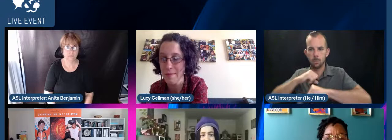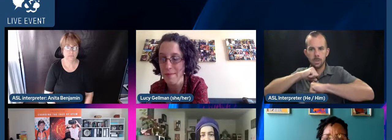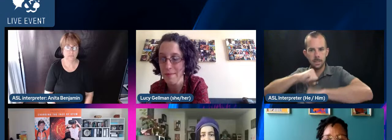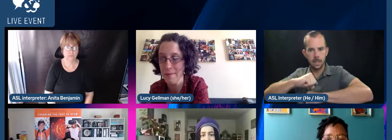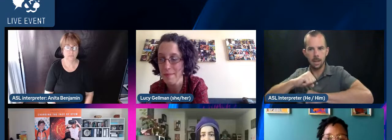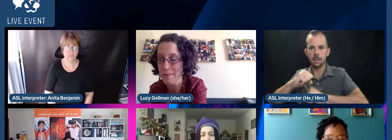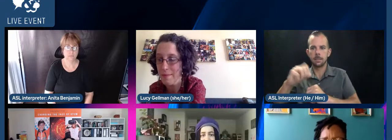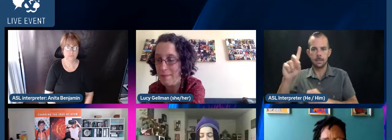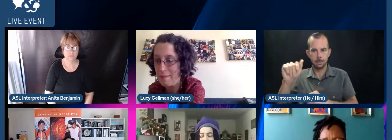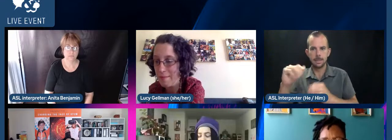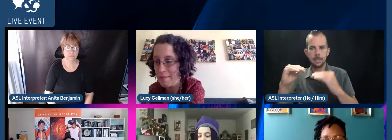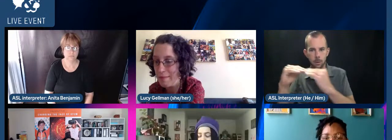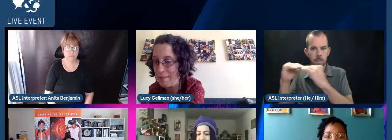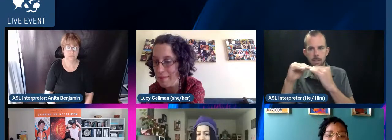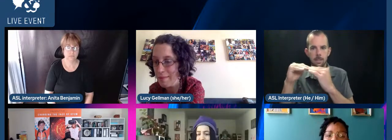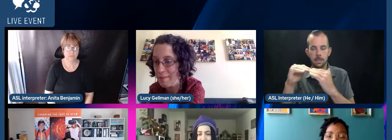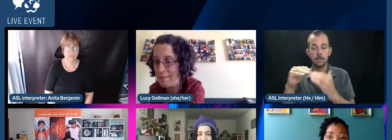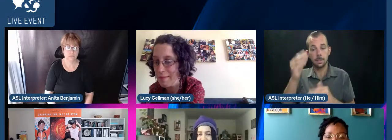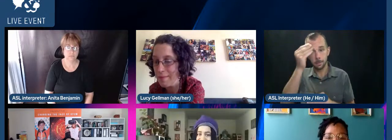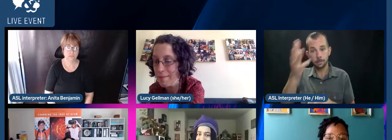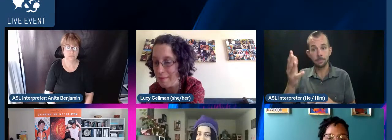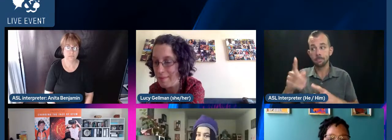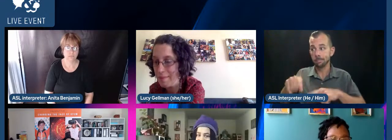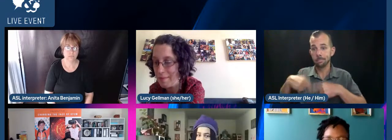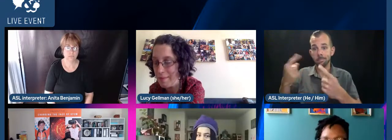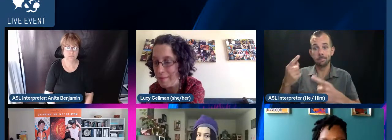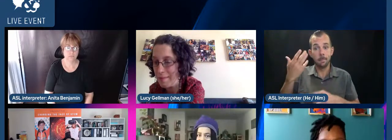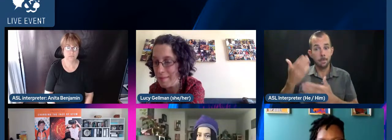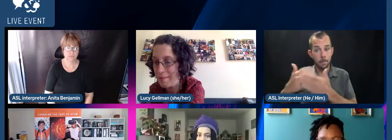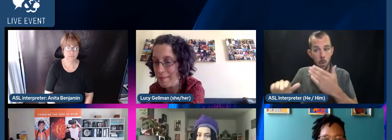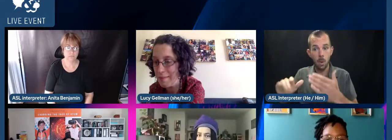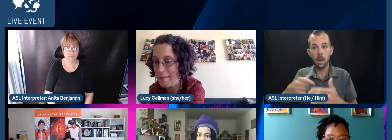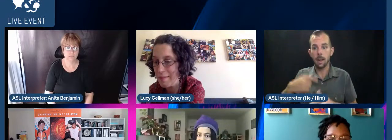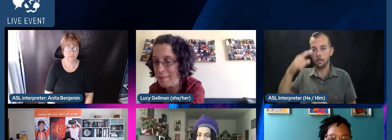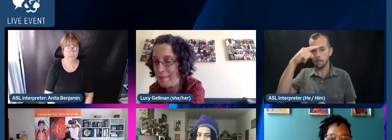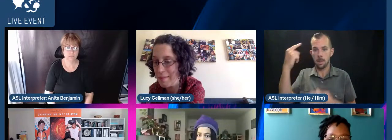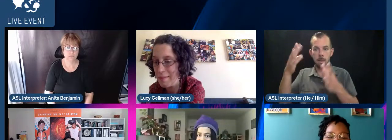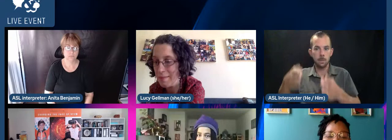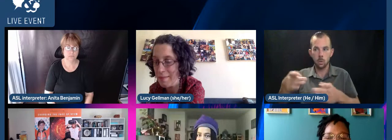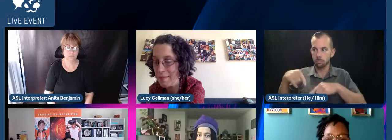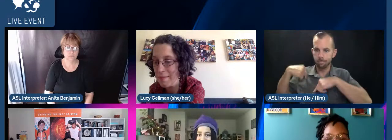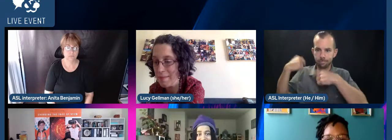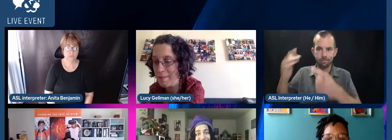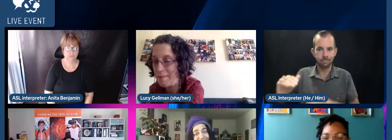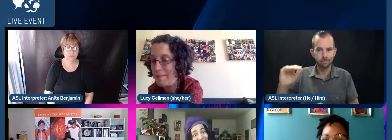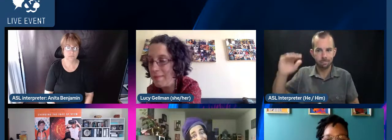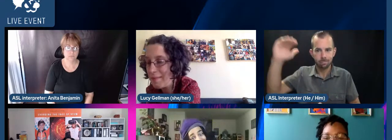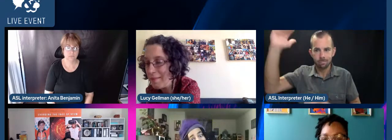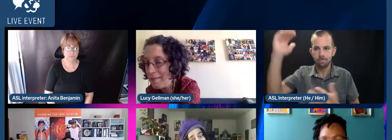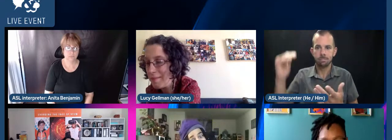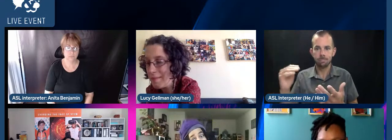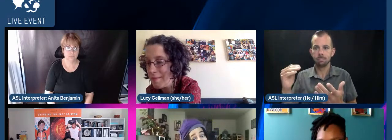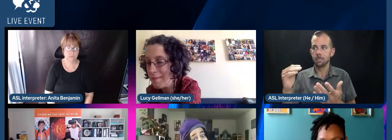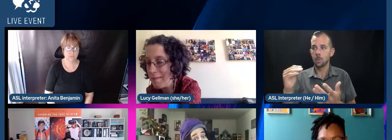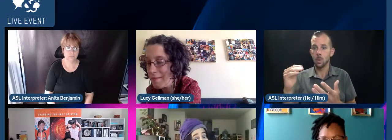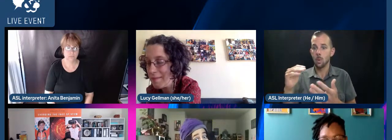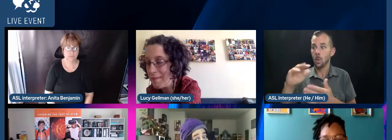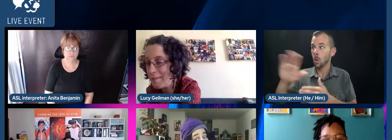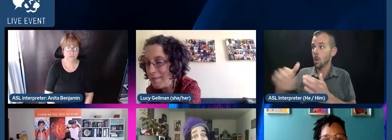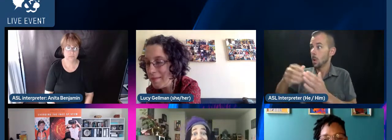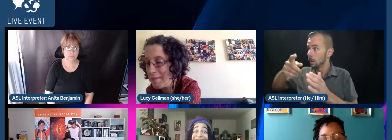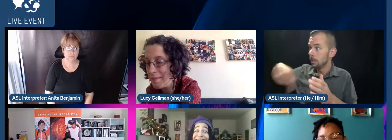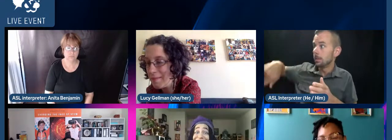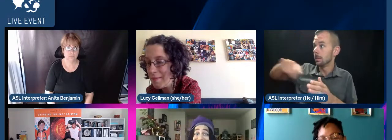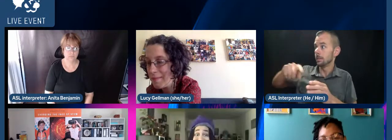just like, I mean, just I've been Black my entire life. So it's not like everybody who shares your identity has a radical positionality on